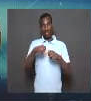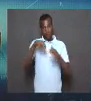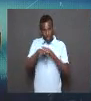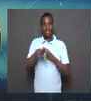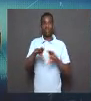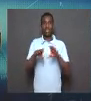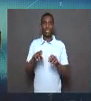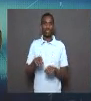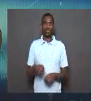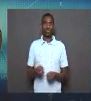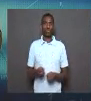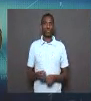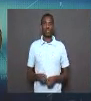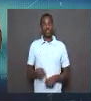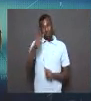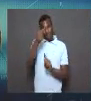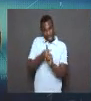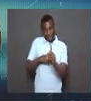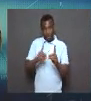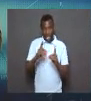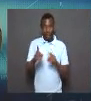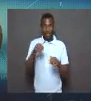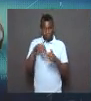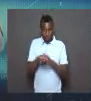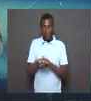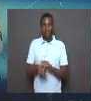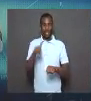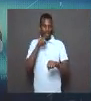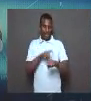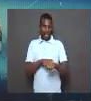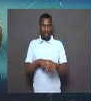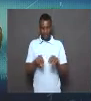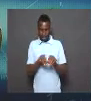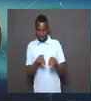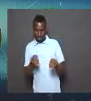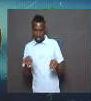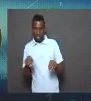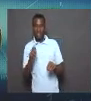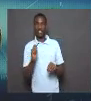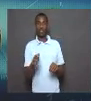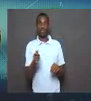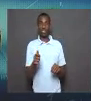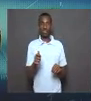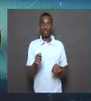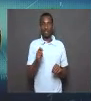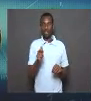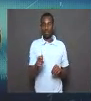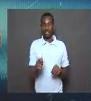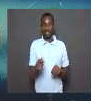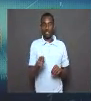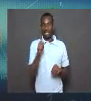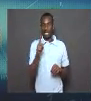physics. In thermodynamics, we use time to measure the speed of